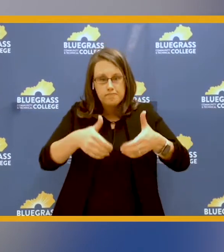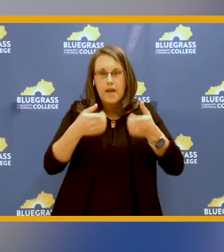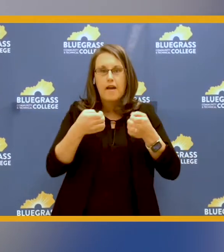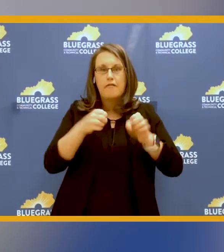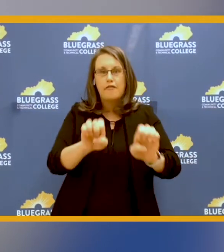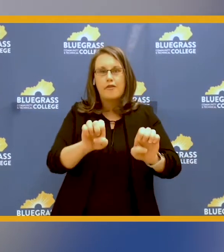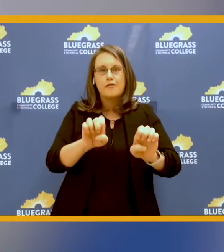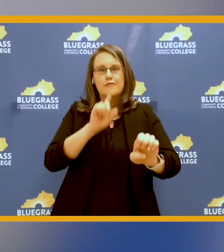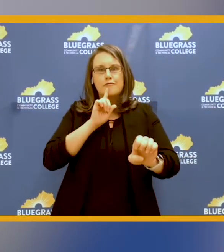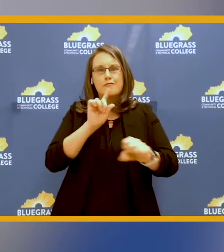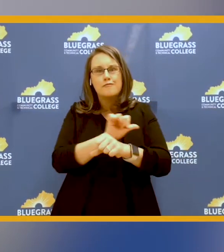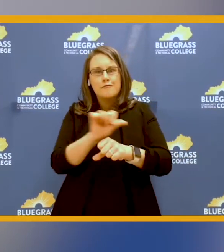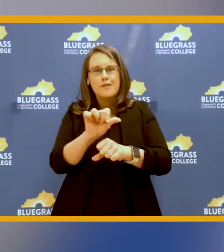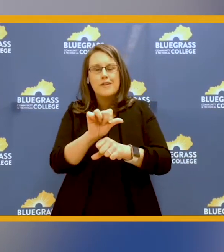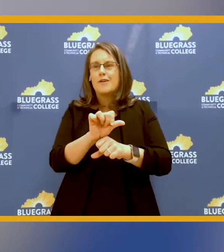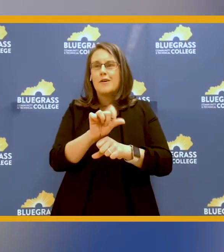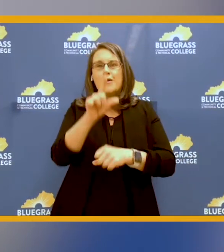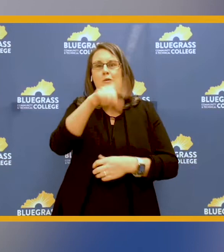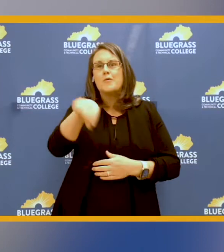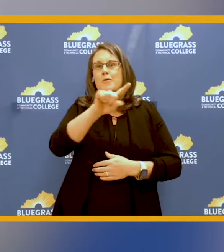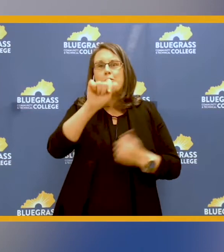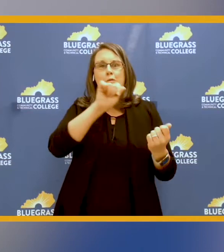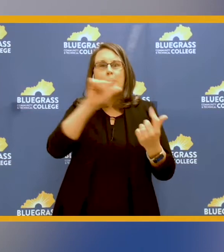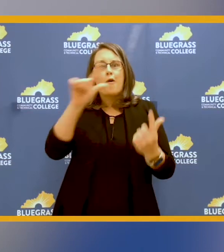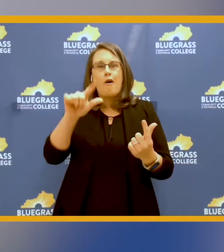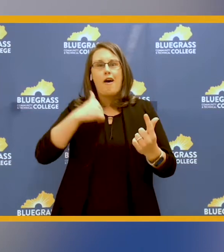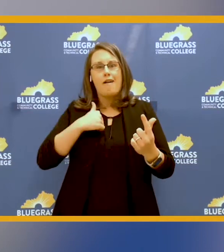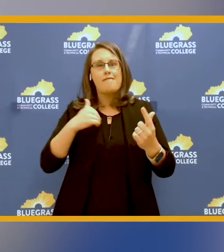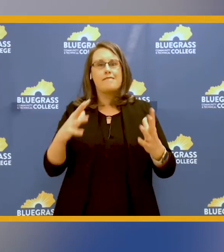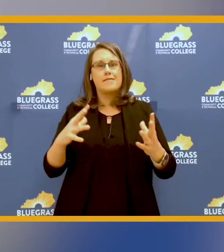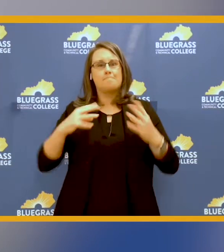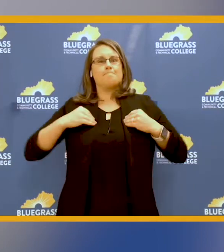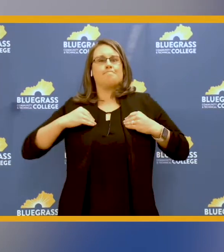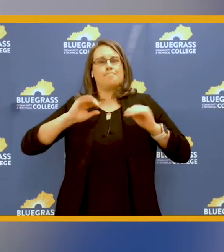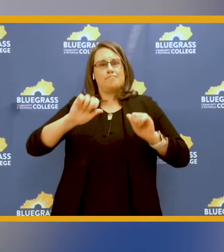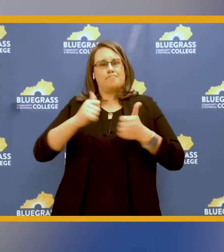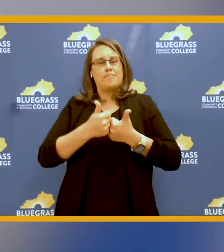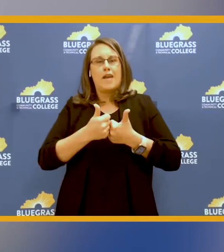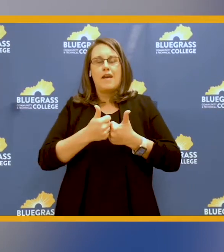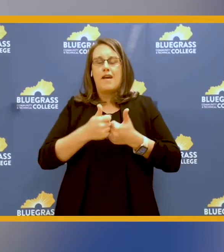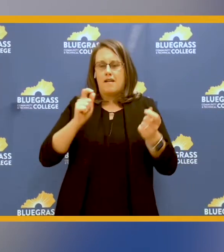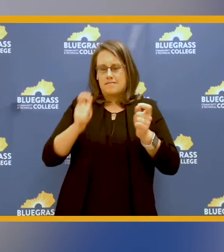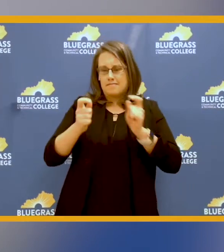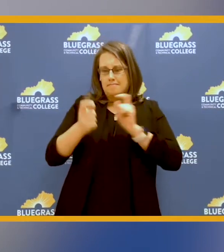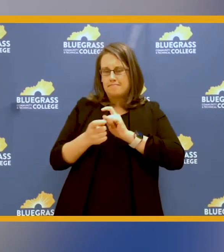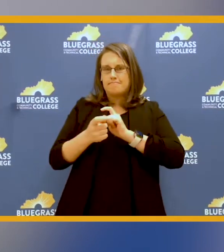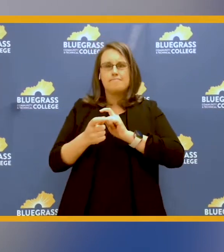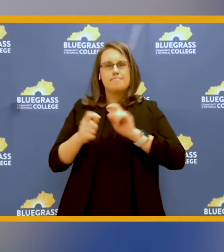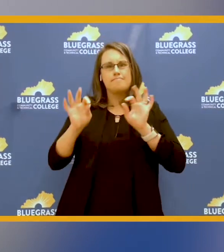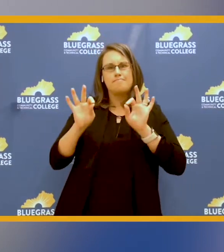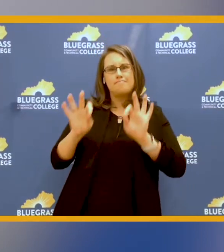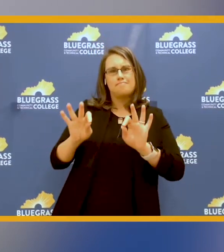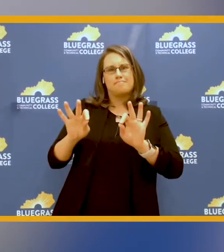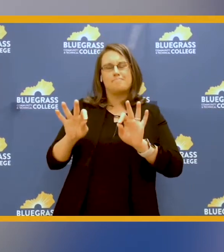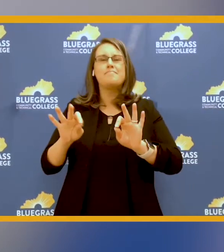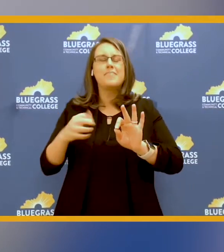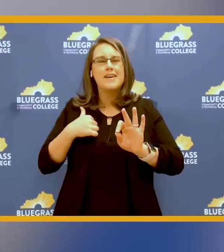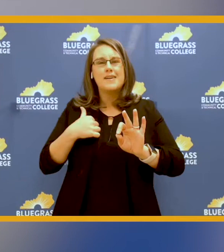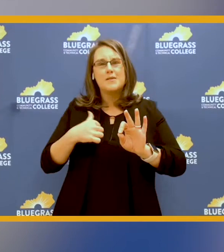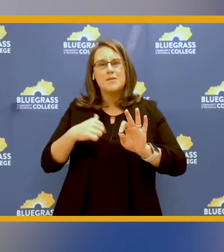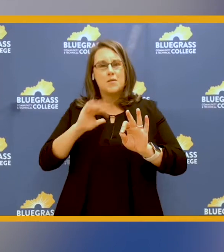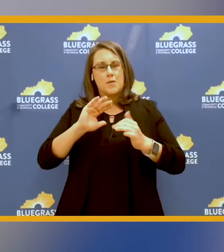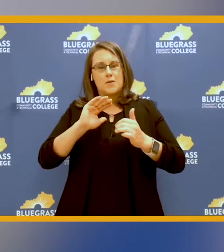it? You all have risen to the challenge and have adapted impeccably to our